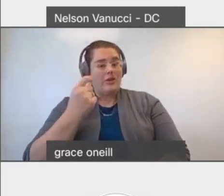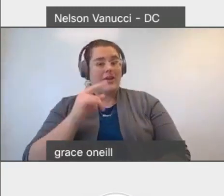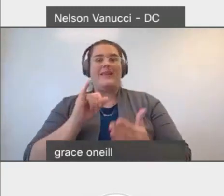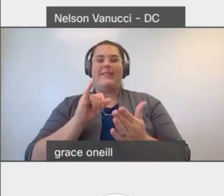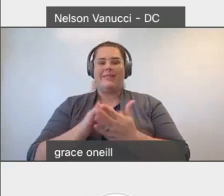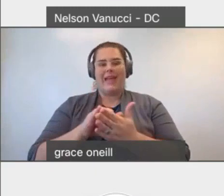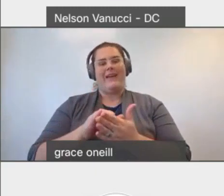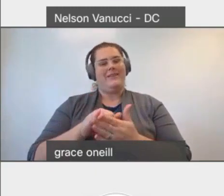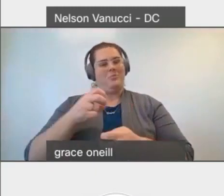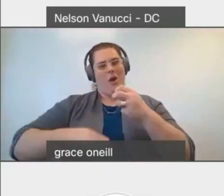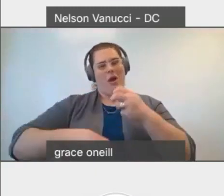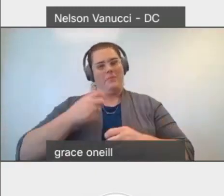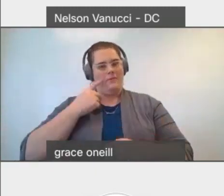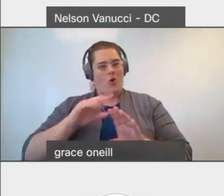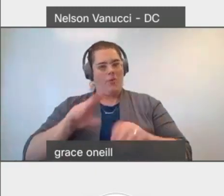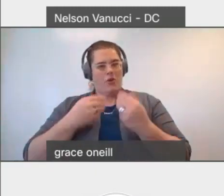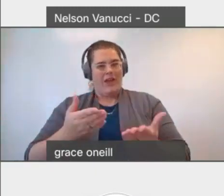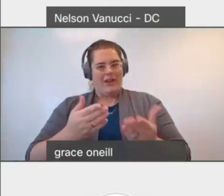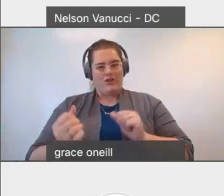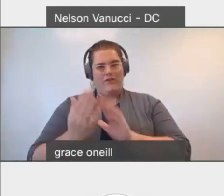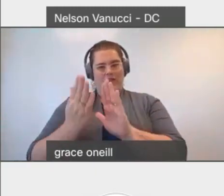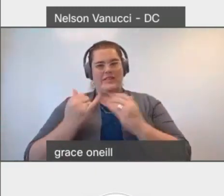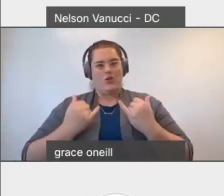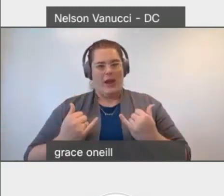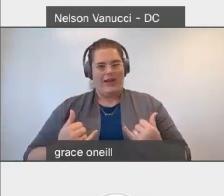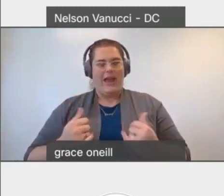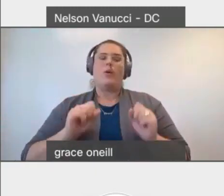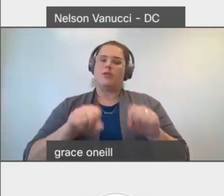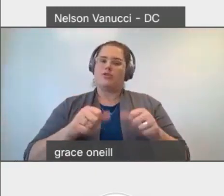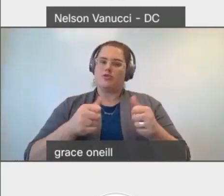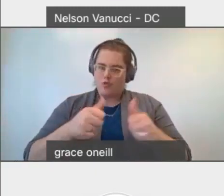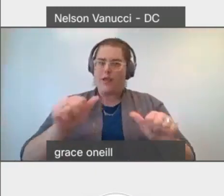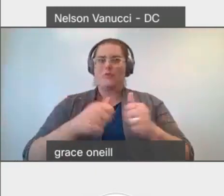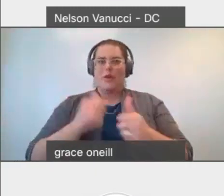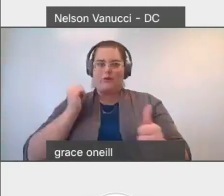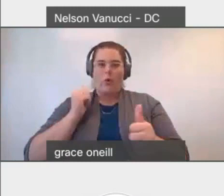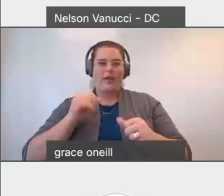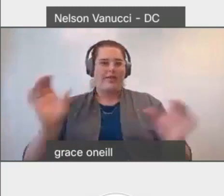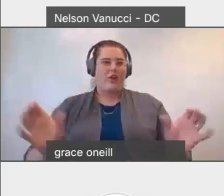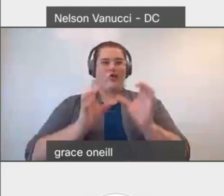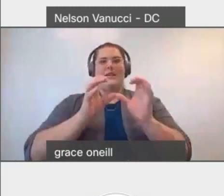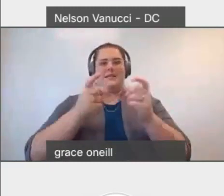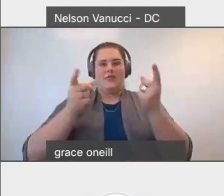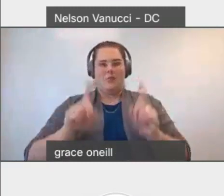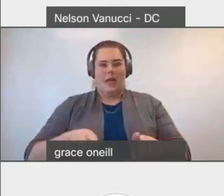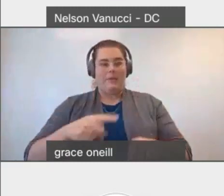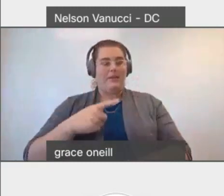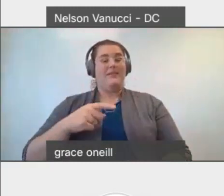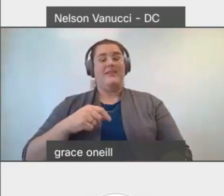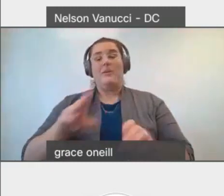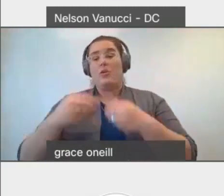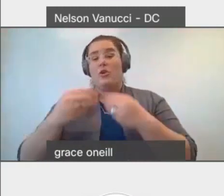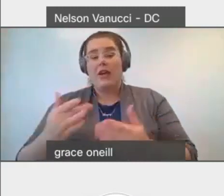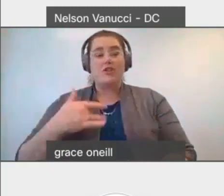in and advocate to help avoid the looming crisis. I know providers feel like we're out on an island without a life